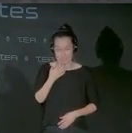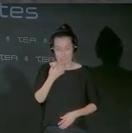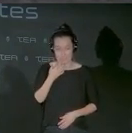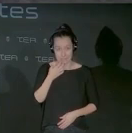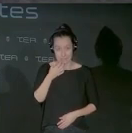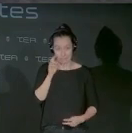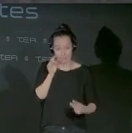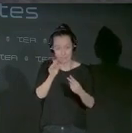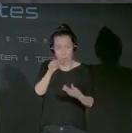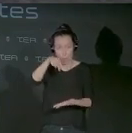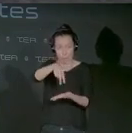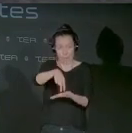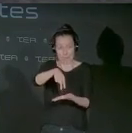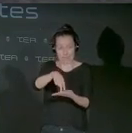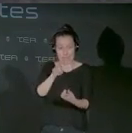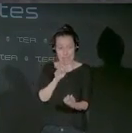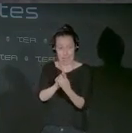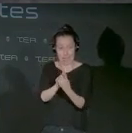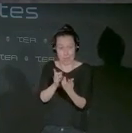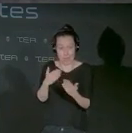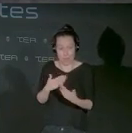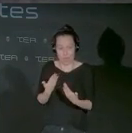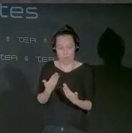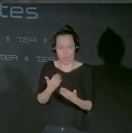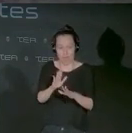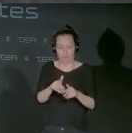terrible. And if we can find a way